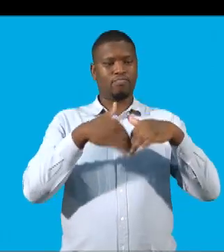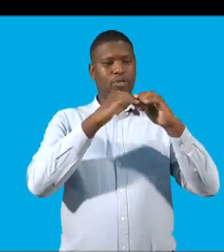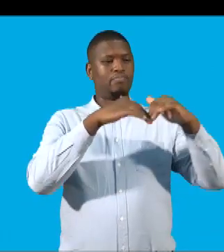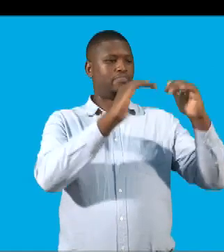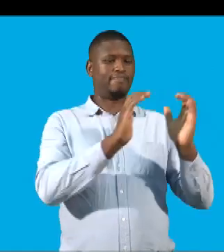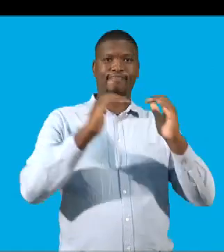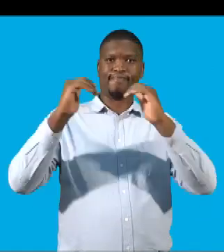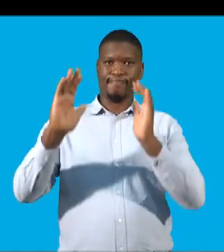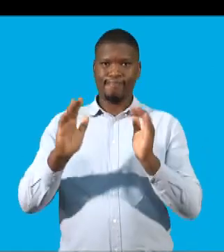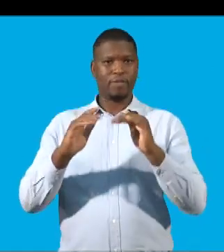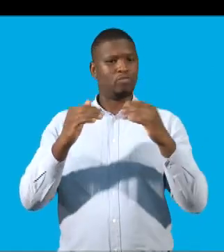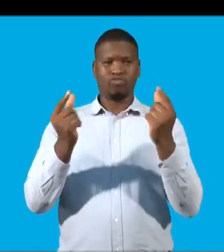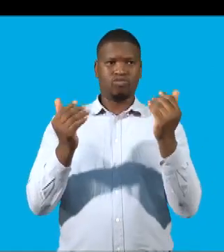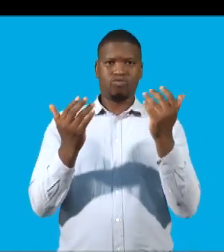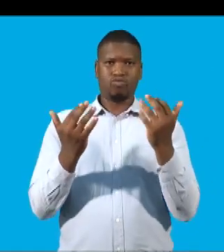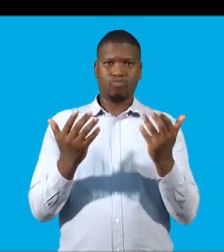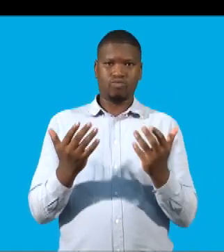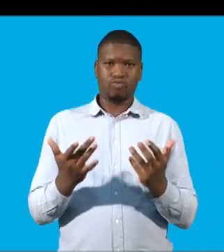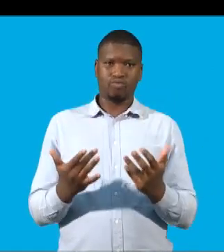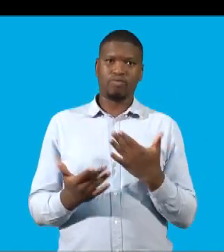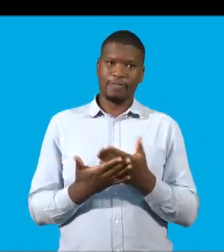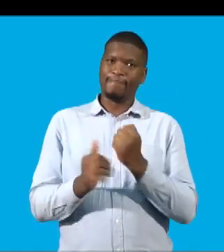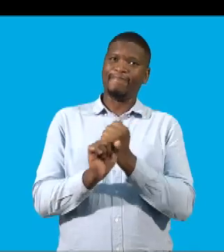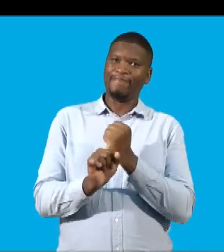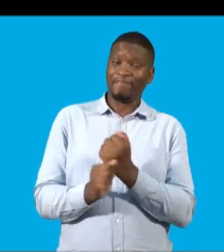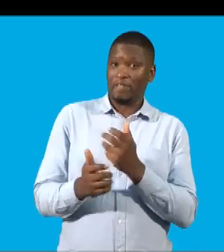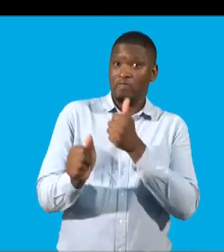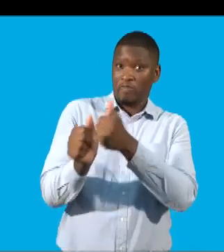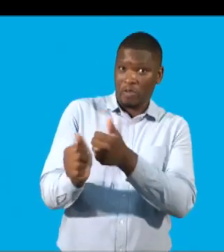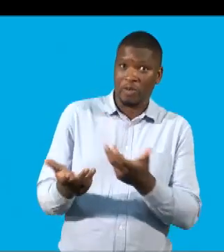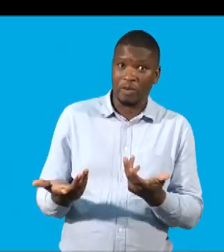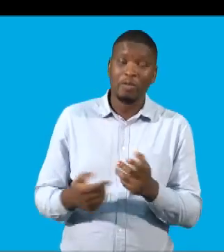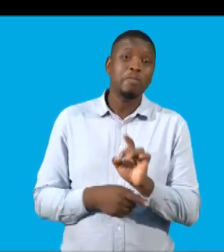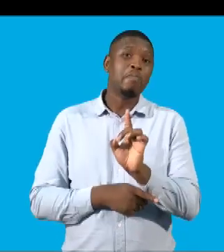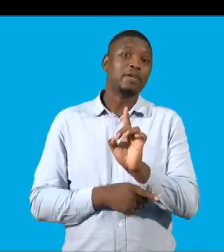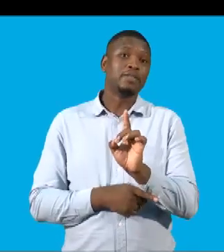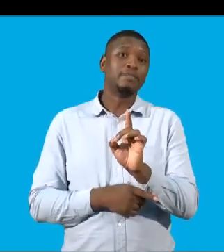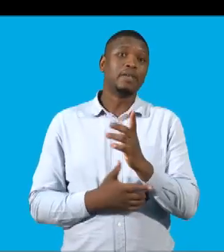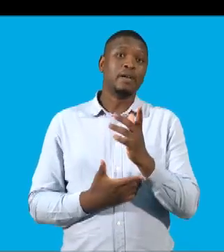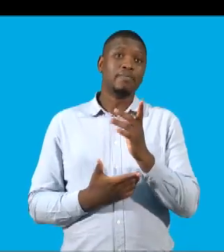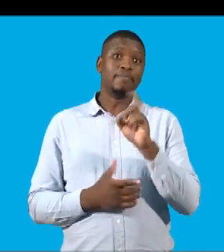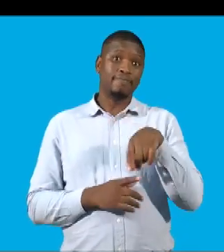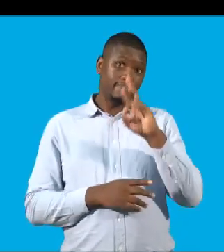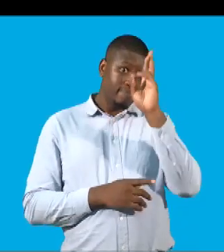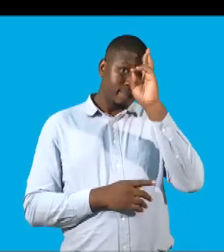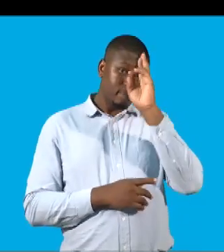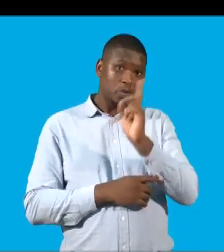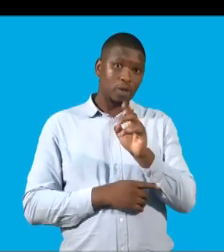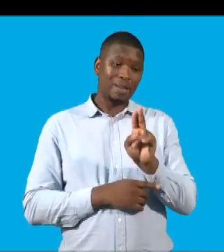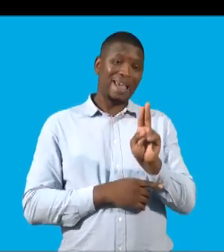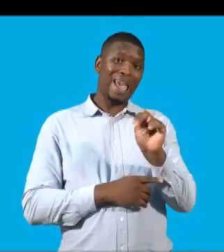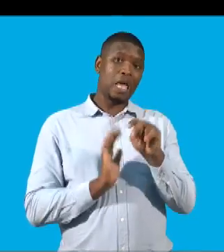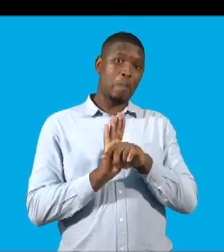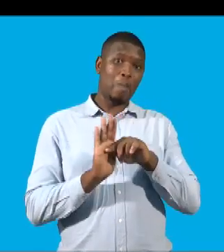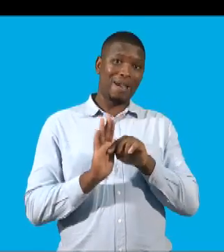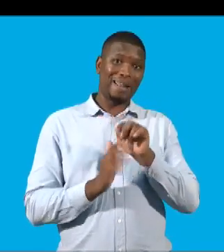quadratic. You can factorize it the way you are used to factorizing a quadratic, but in the factors that we are going to have here is